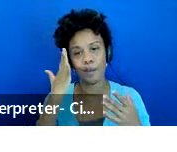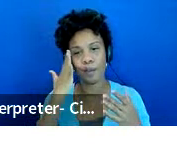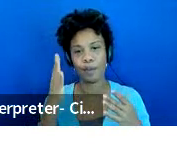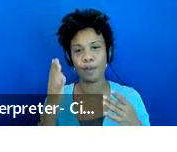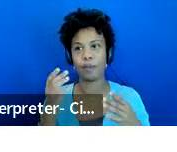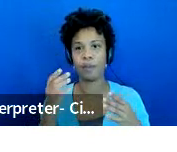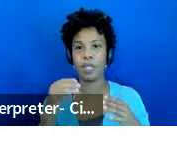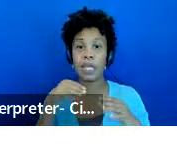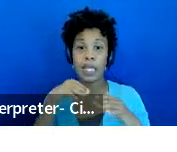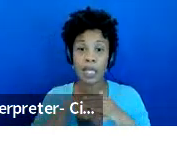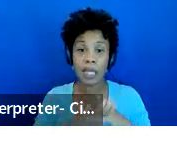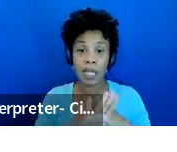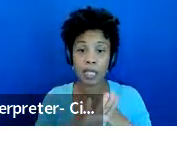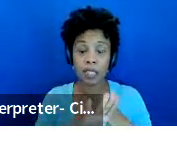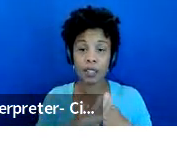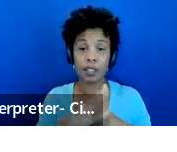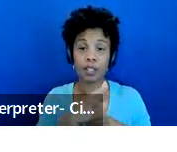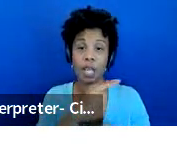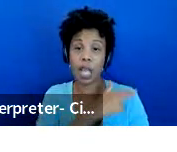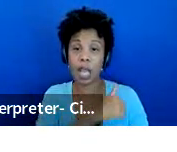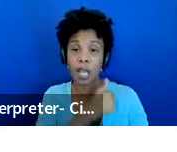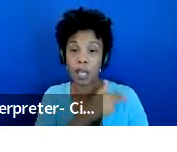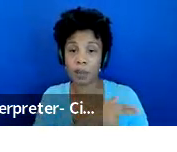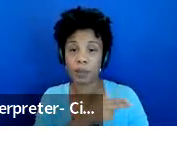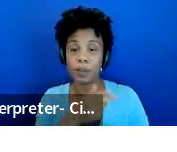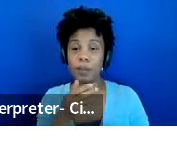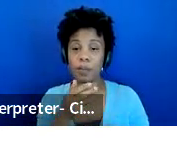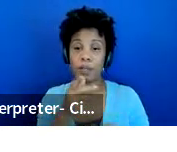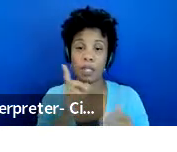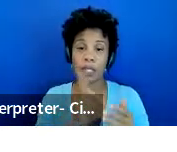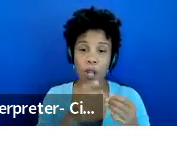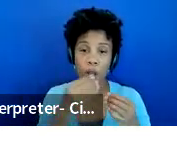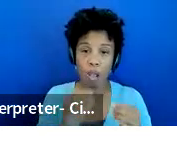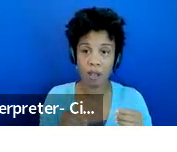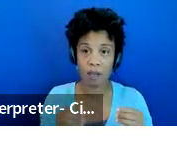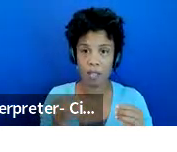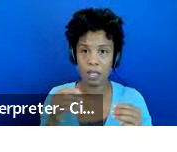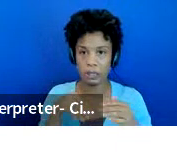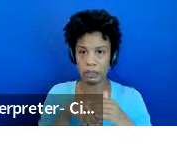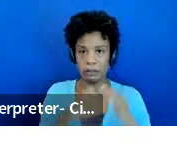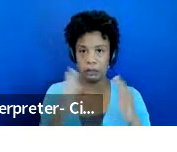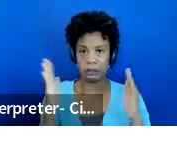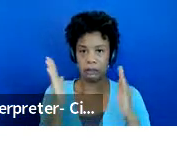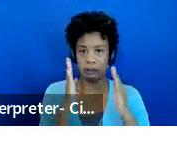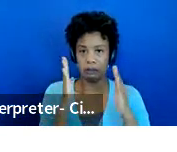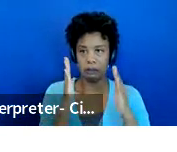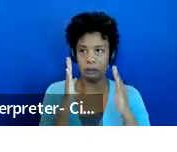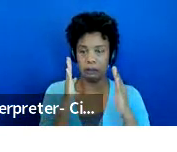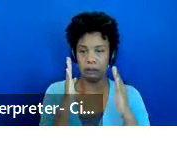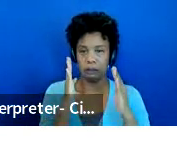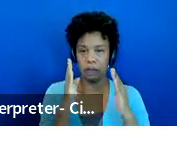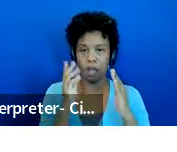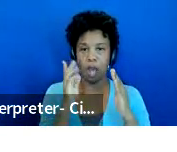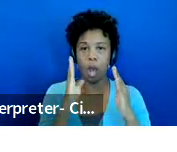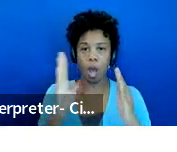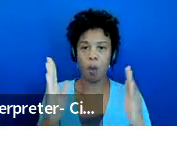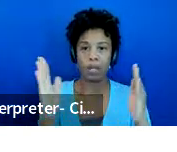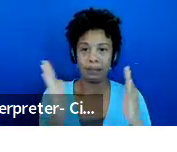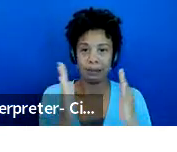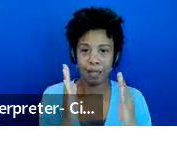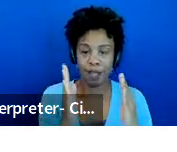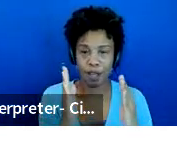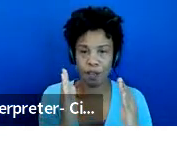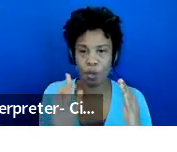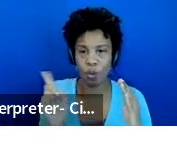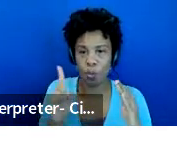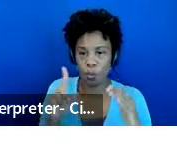the corridors, and bathrooms were narrow and limited access to persons who use wheelchairs. They also had no tactile markings to support